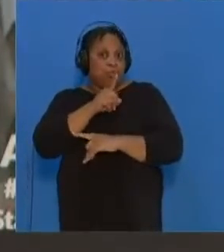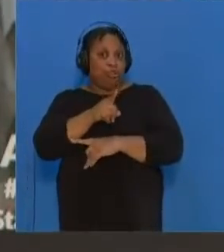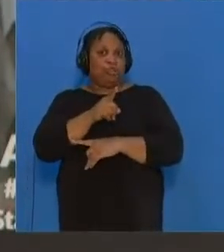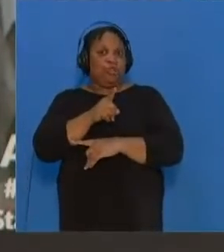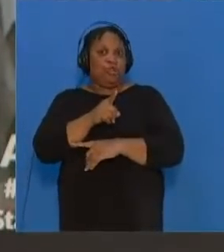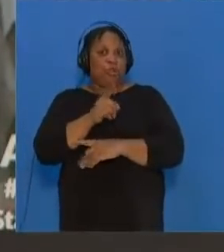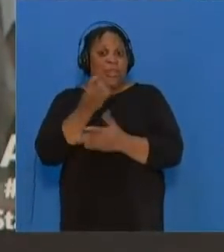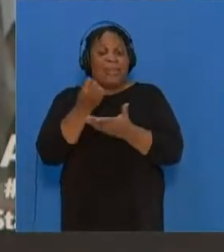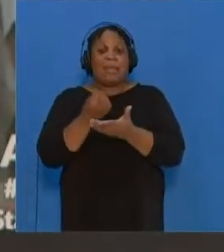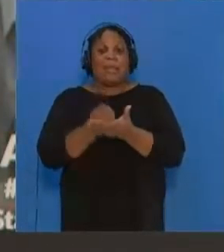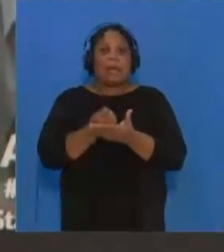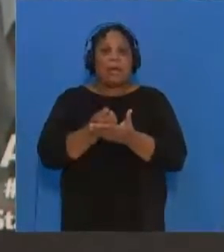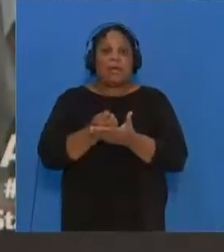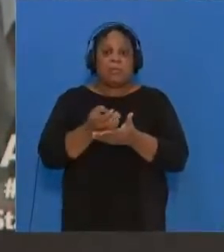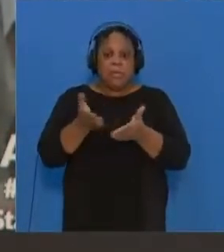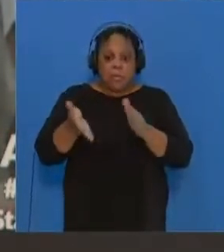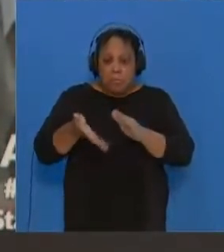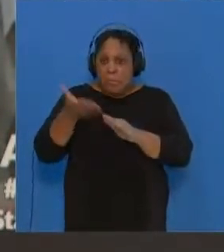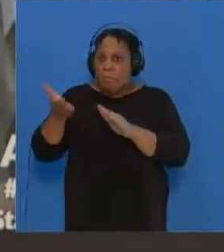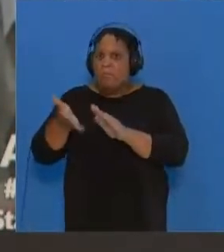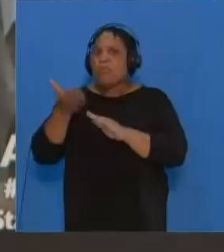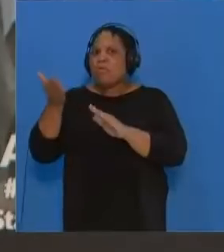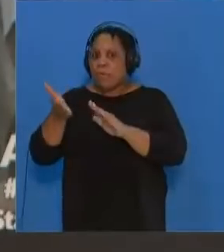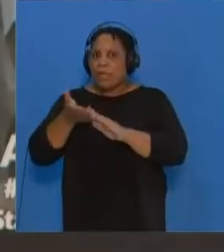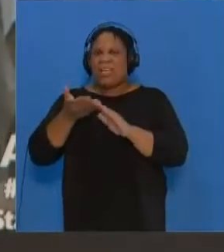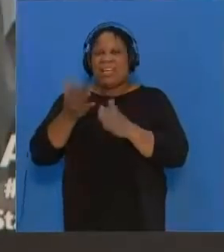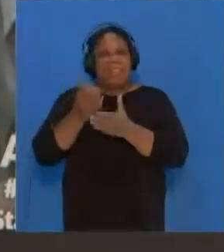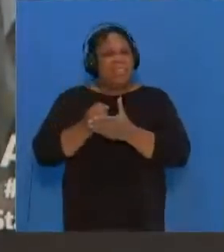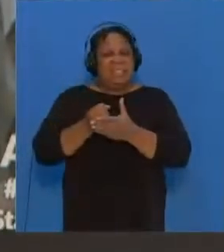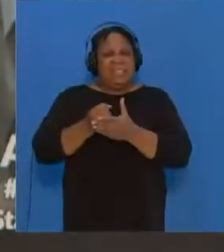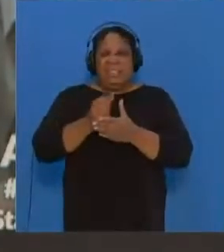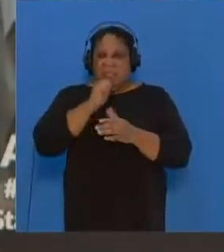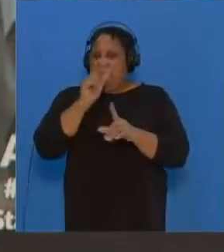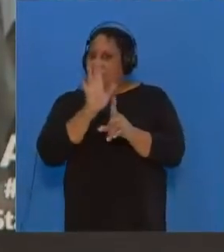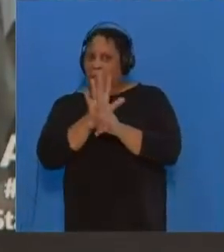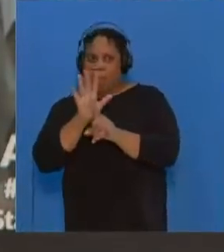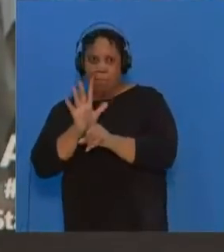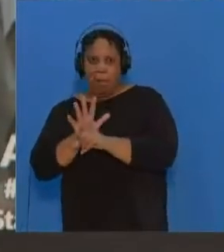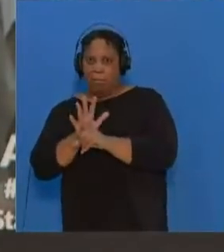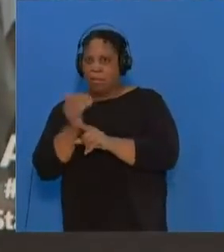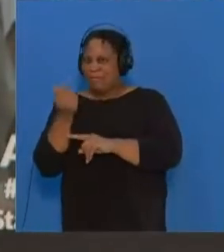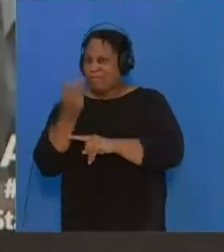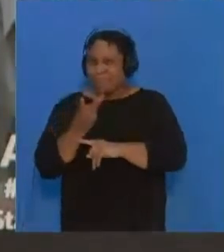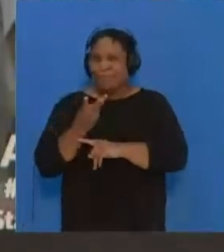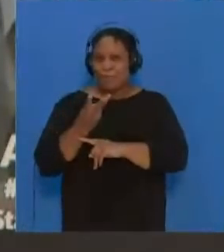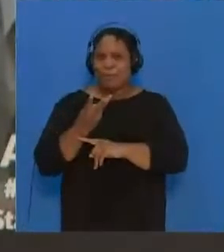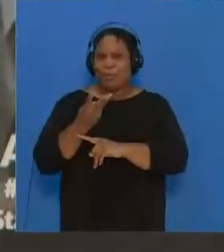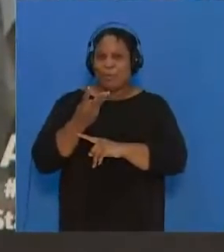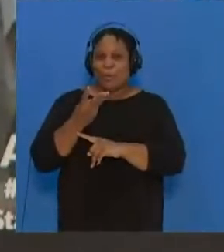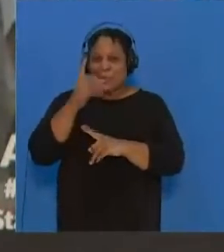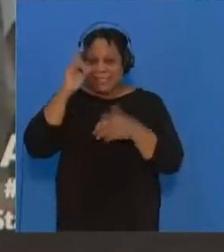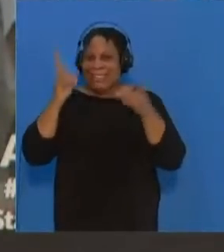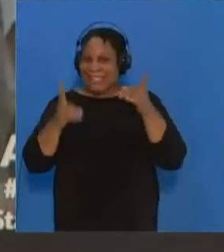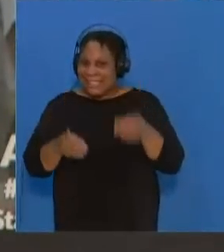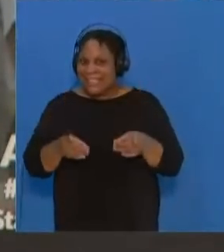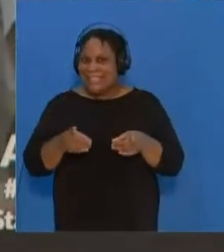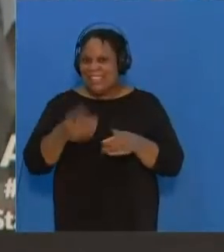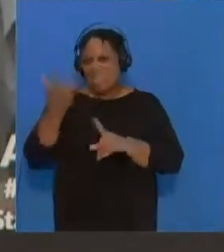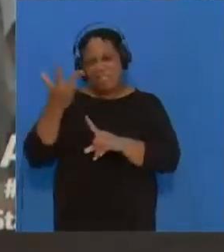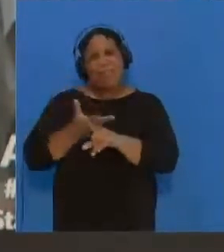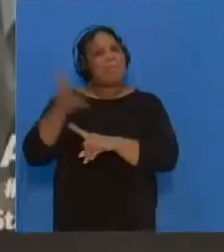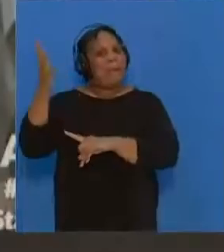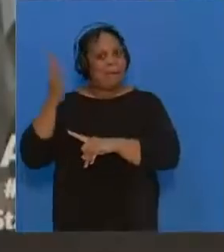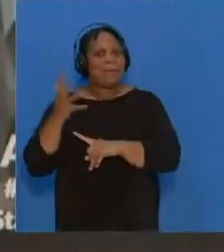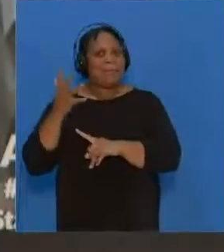that our economy can get moving again. Some of the decisions aren't going to be popular. Very few of the decisions of which we've made over the past 3 months have